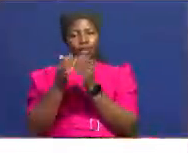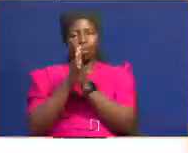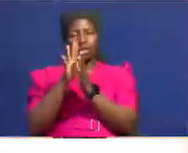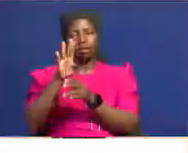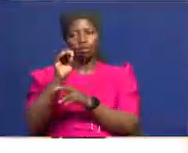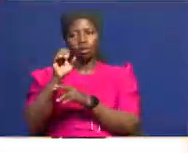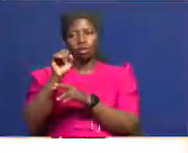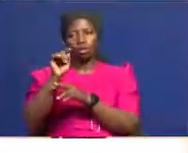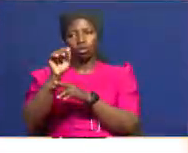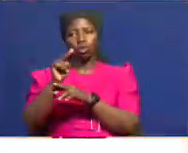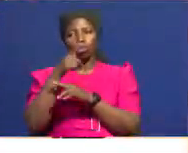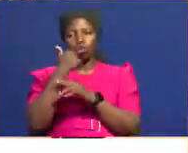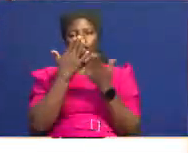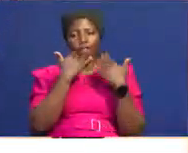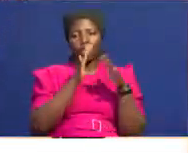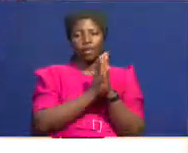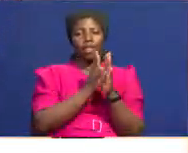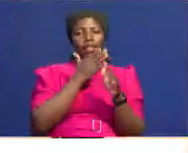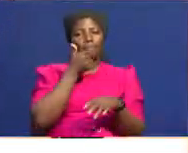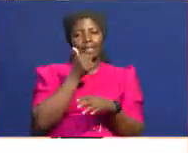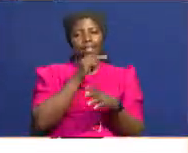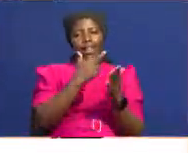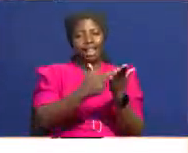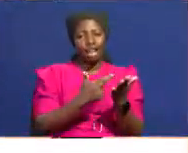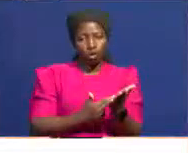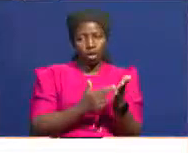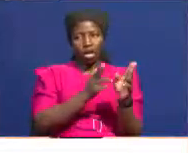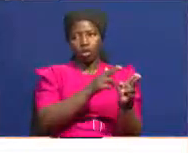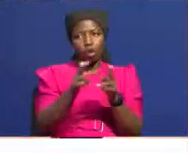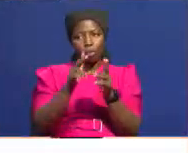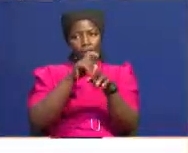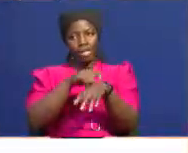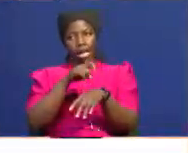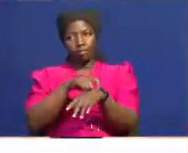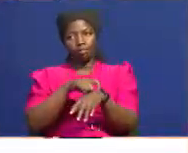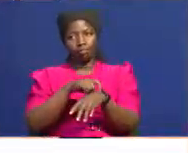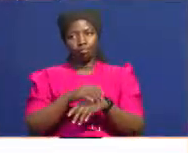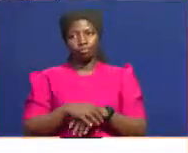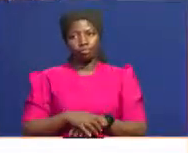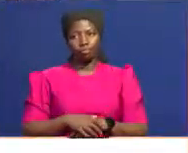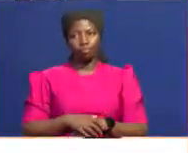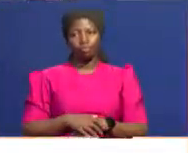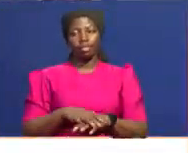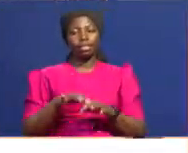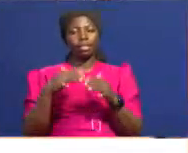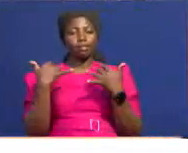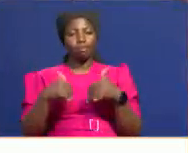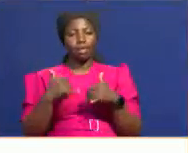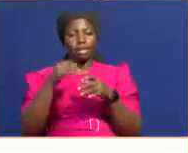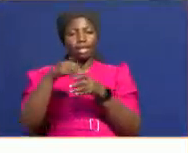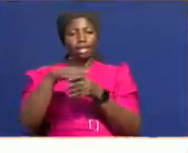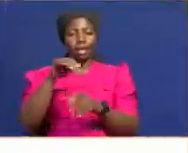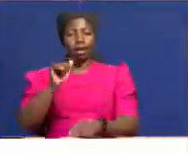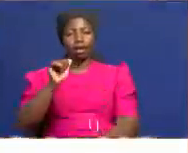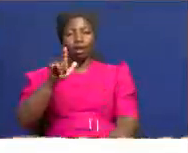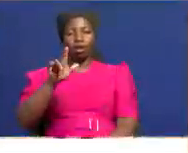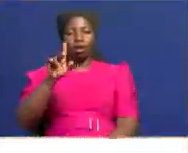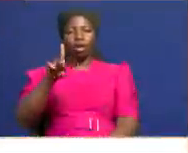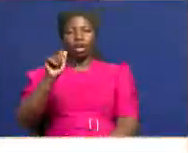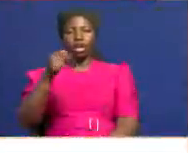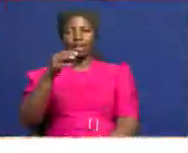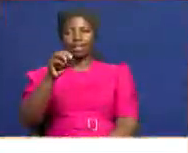the best record in the regular seasons, with New Orleans playing the Western Conference top seed Oklahoma City Thunder. Tonight, Jovic hits the